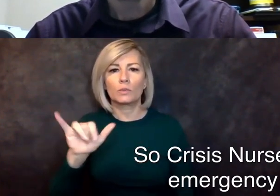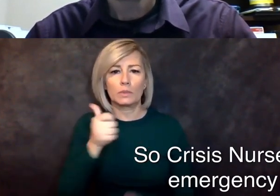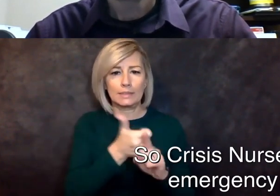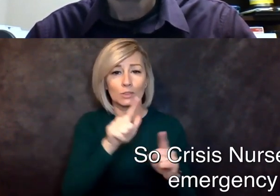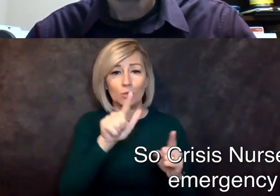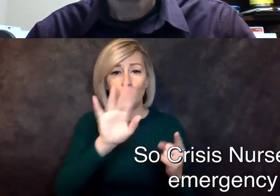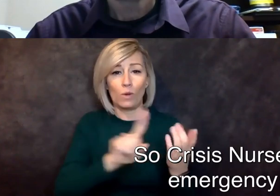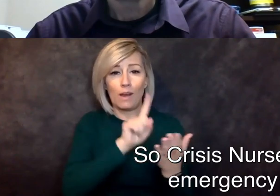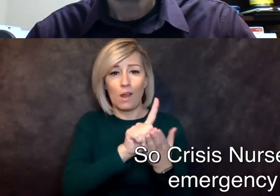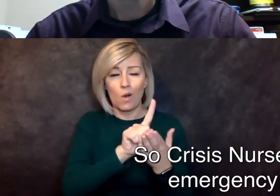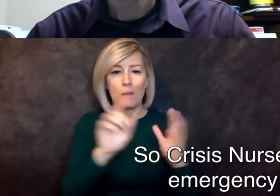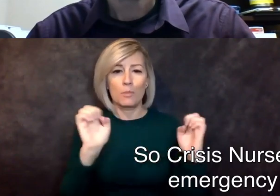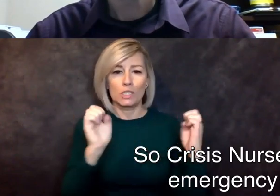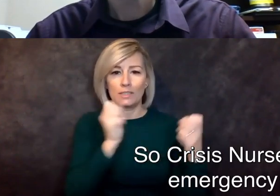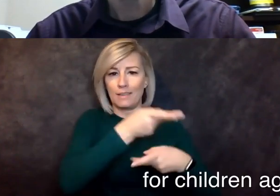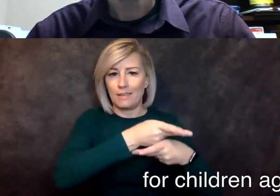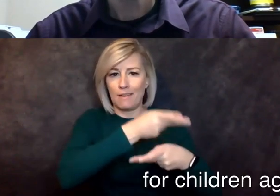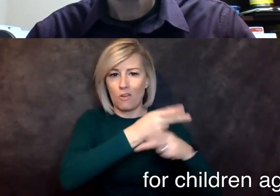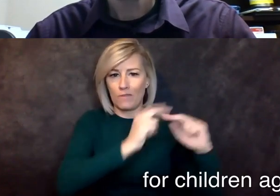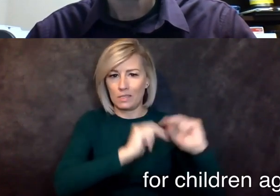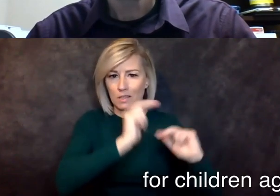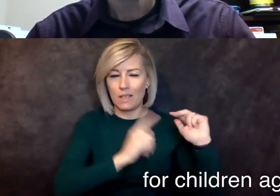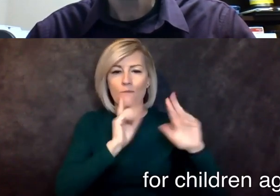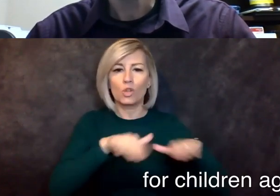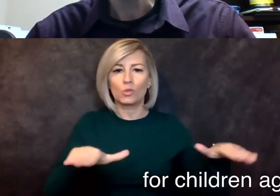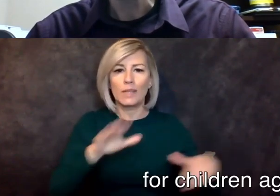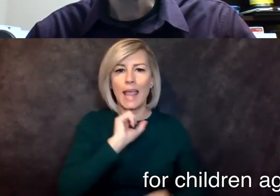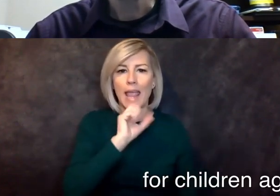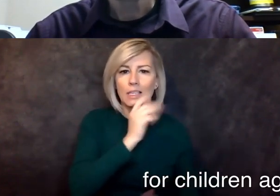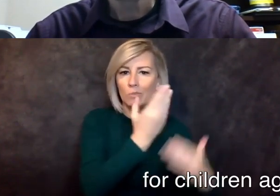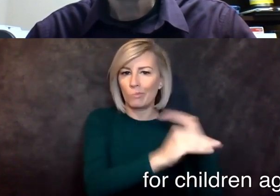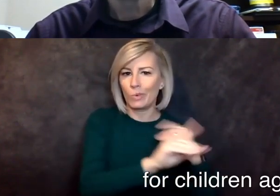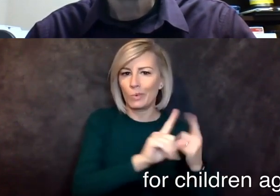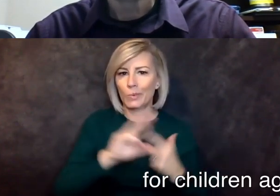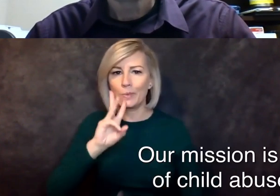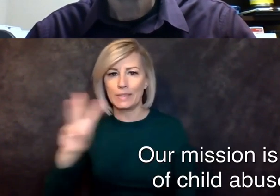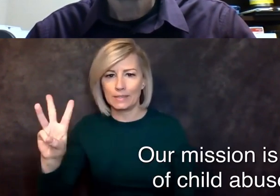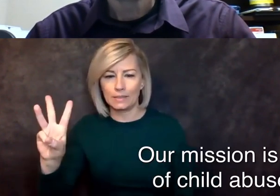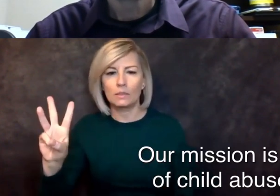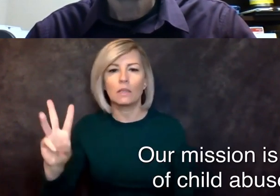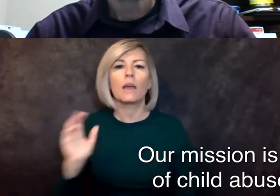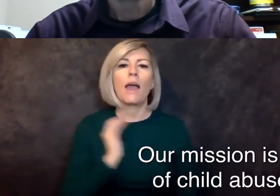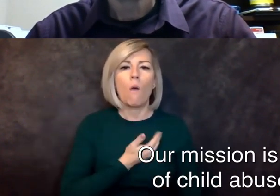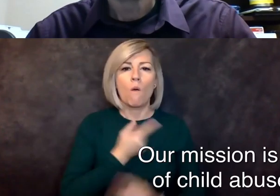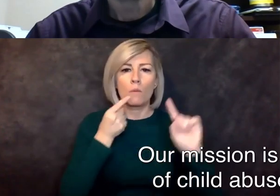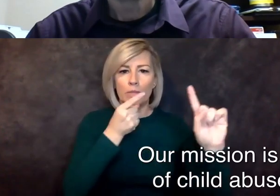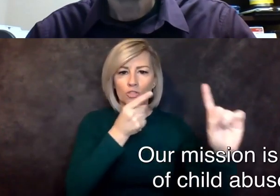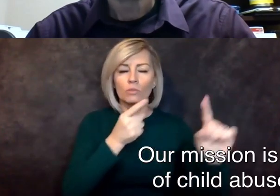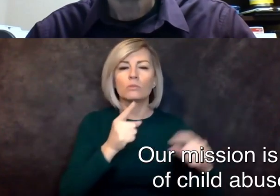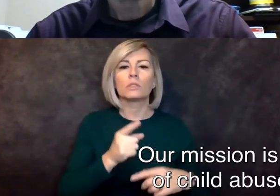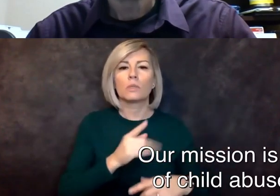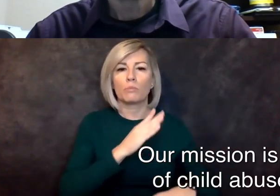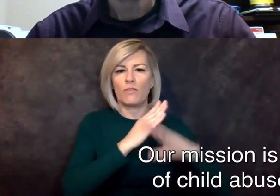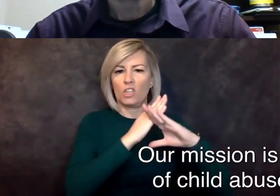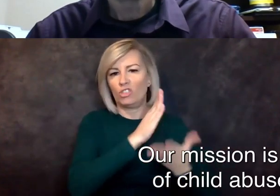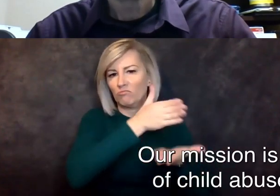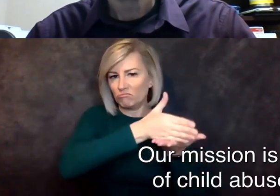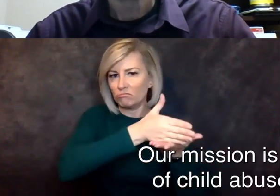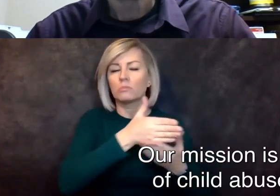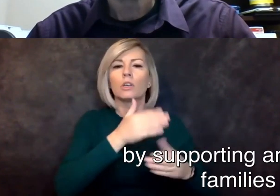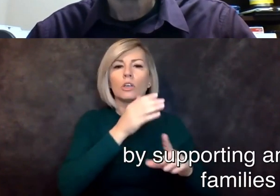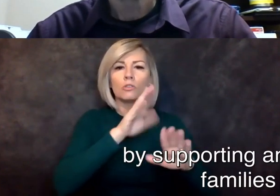emergency care facility for children ages birth to six. Our mission is the prevention of child abuse